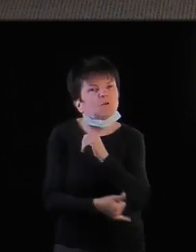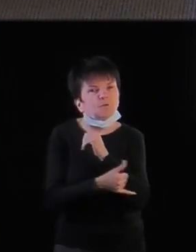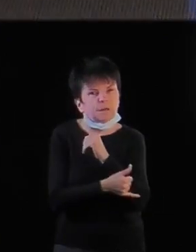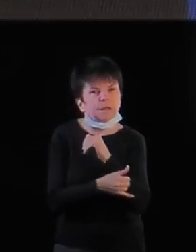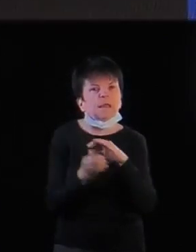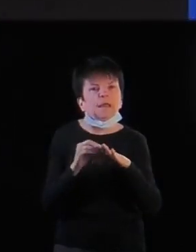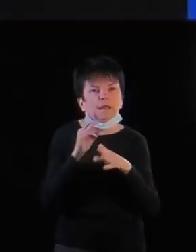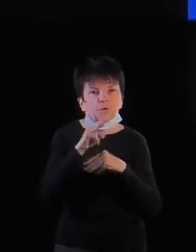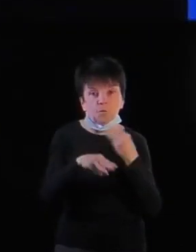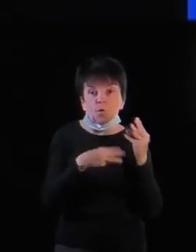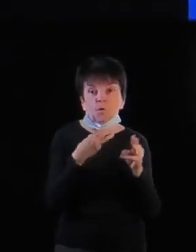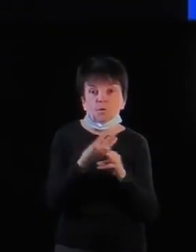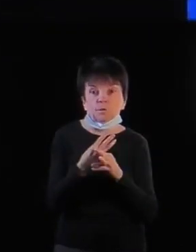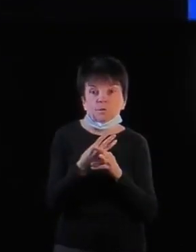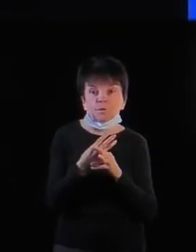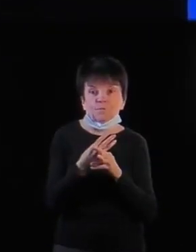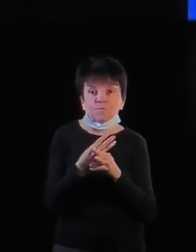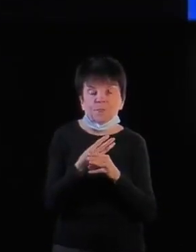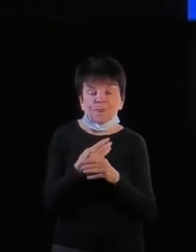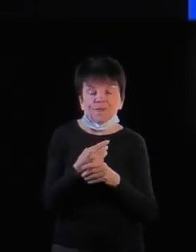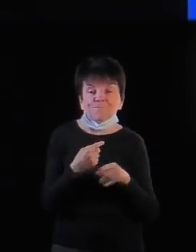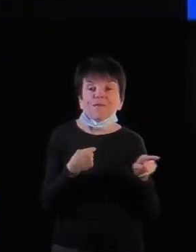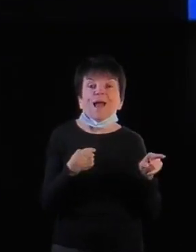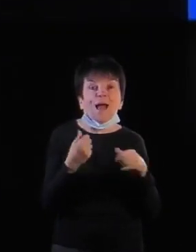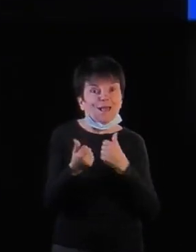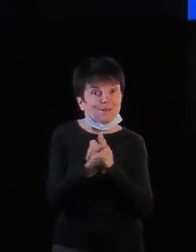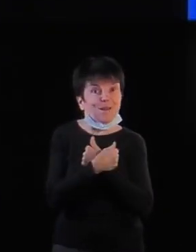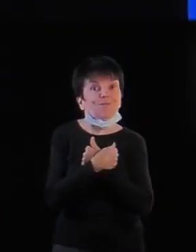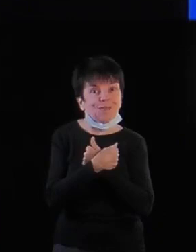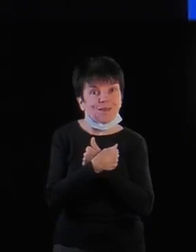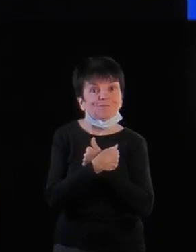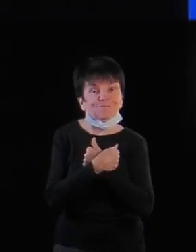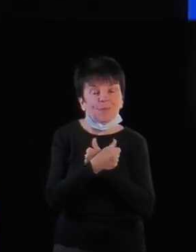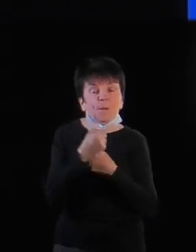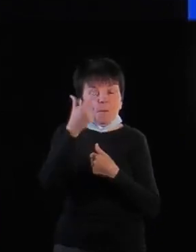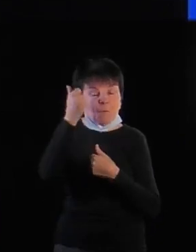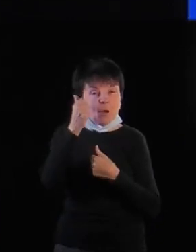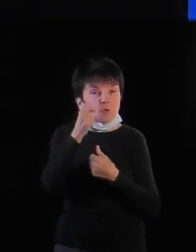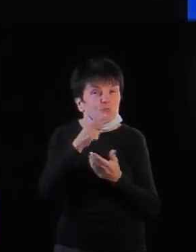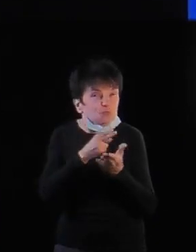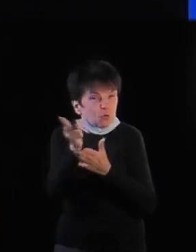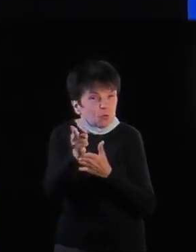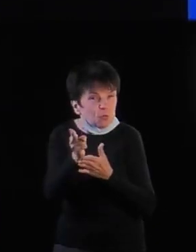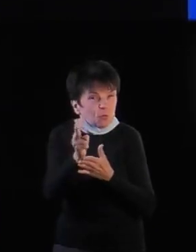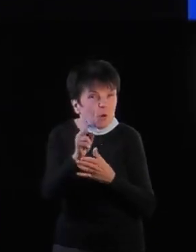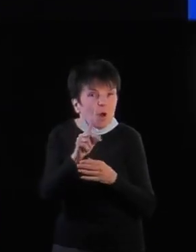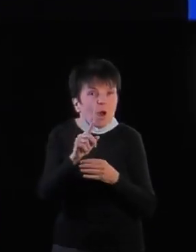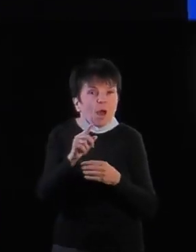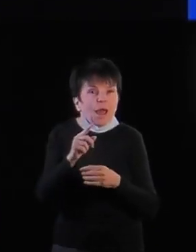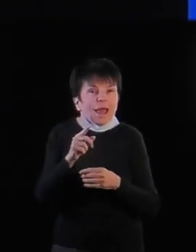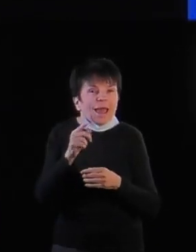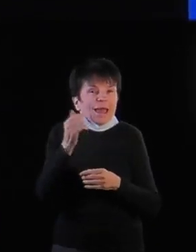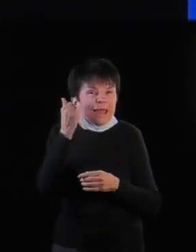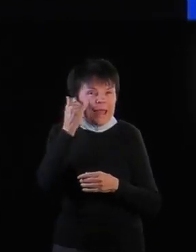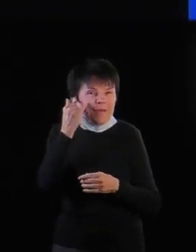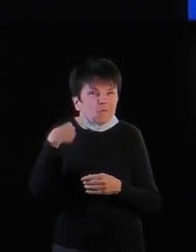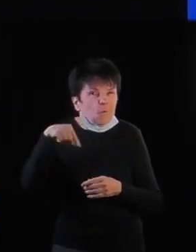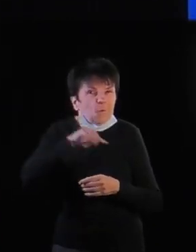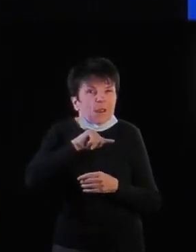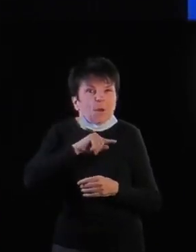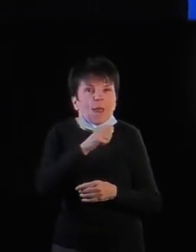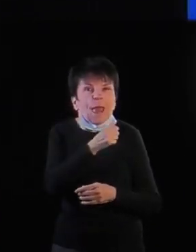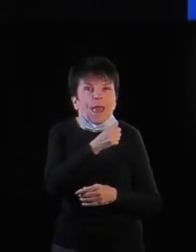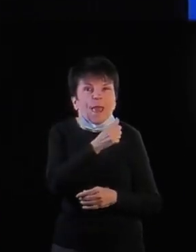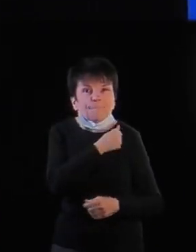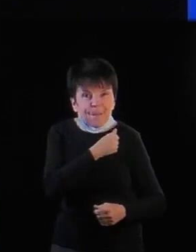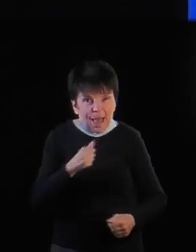statement because it's really true. When we are an ambassador, we think about the being an ambassador. Yes, we may be an ambassador to